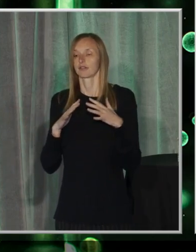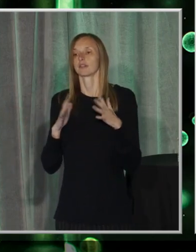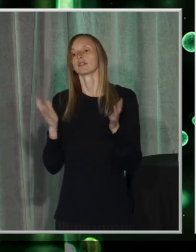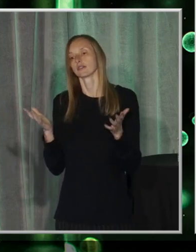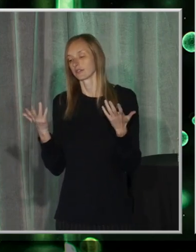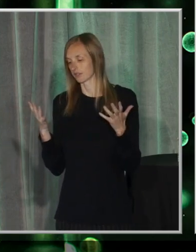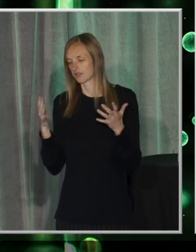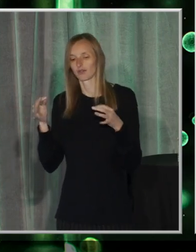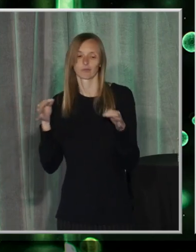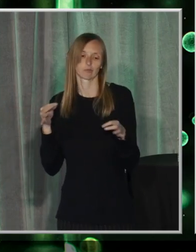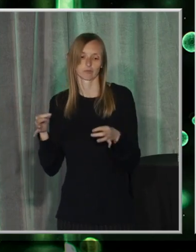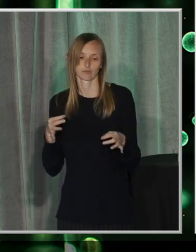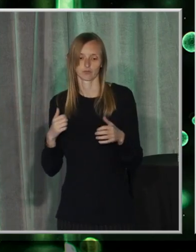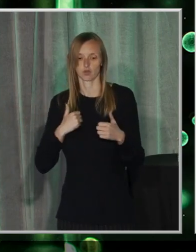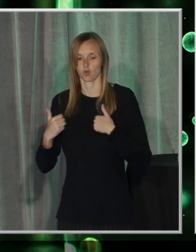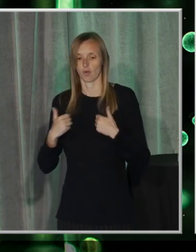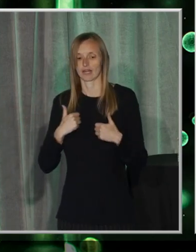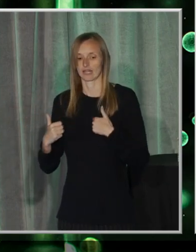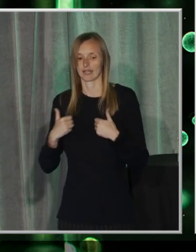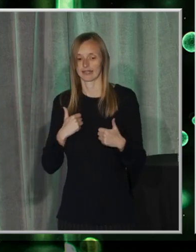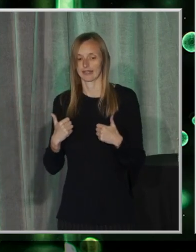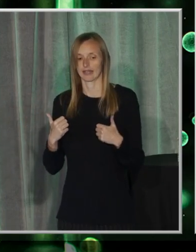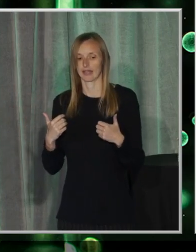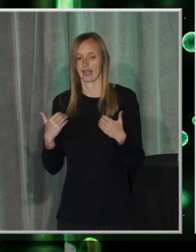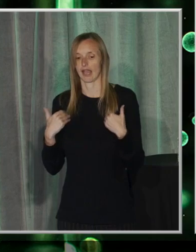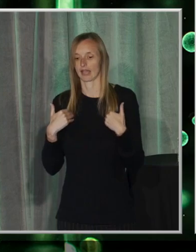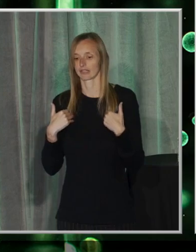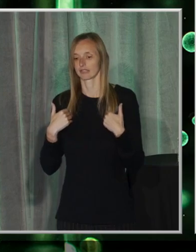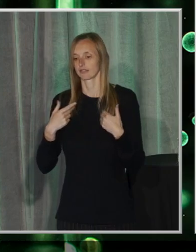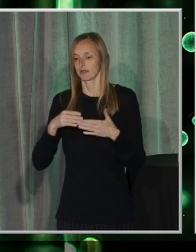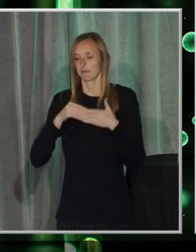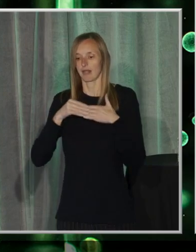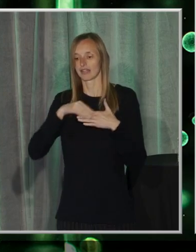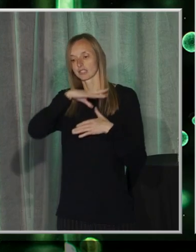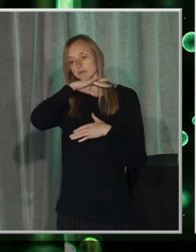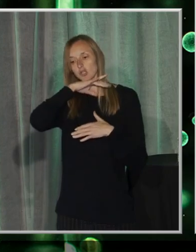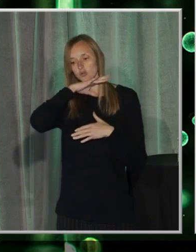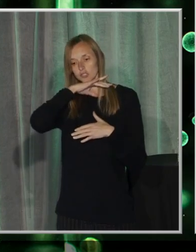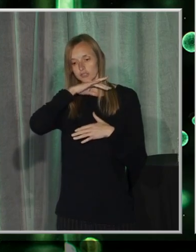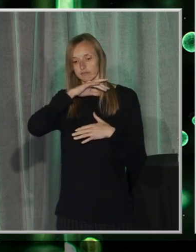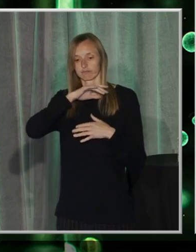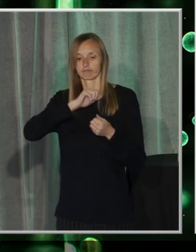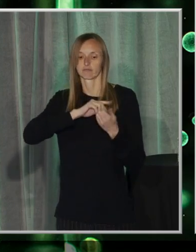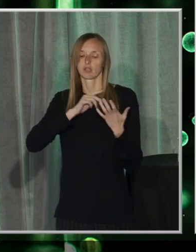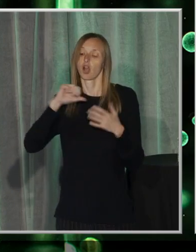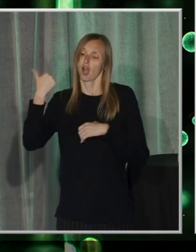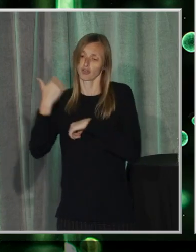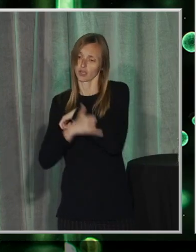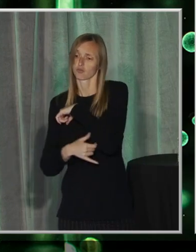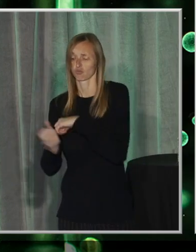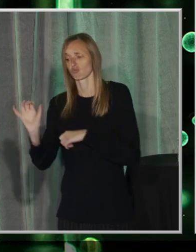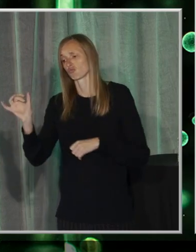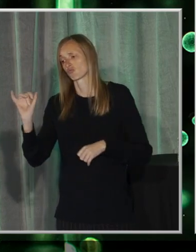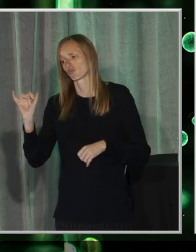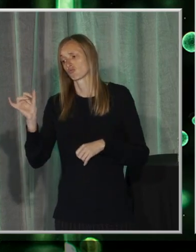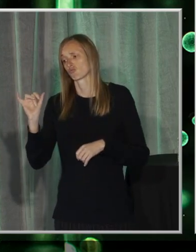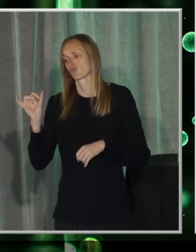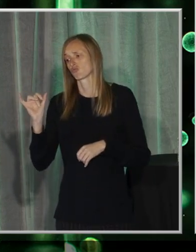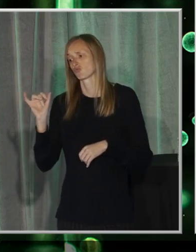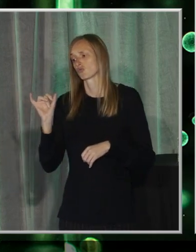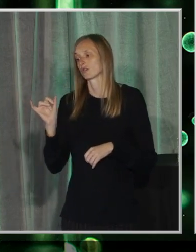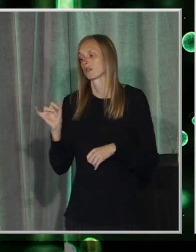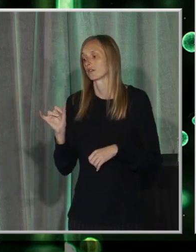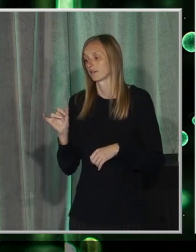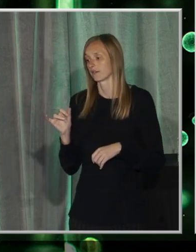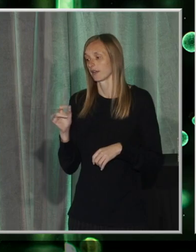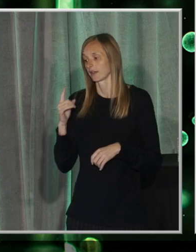as I said, Rwanda is facing the plastic pollution. Not only Rwanda, many countries. So I would